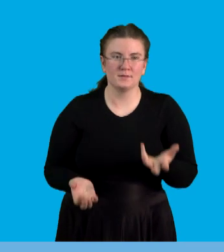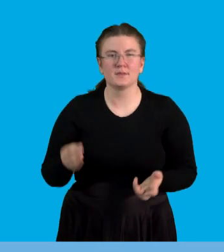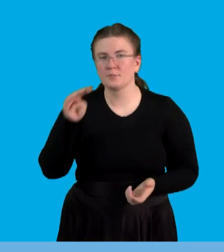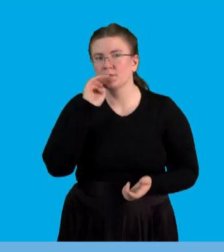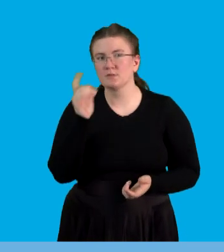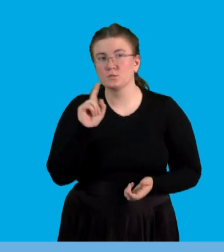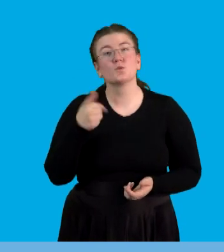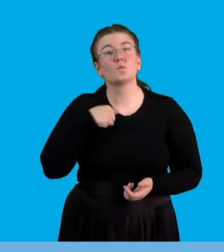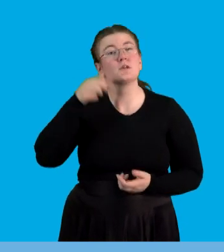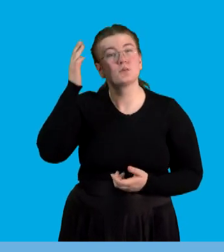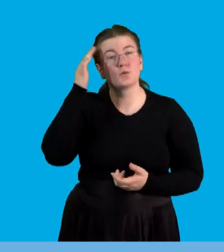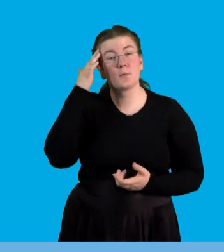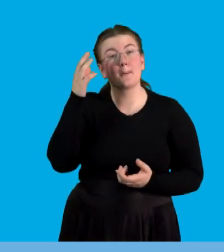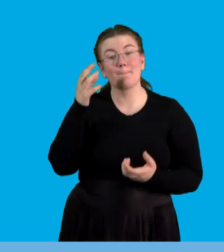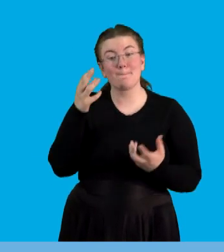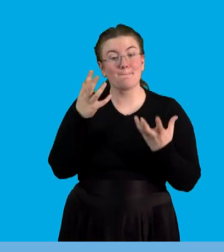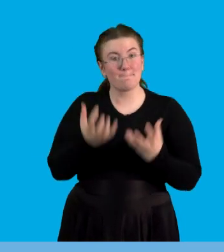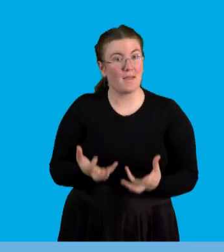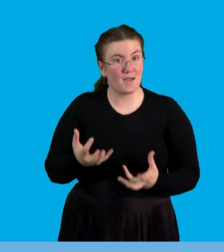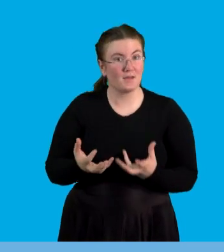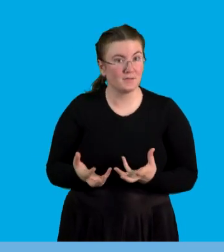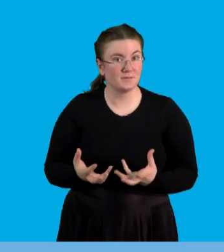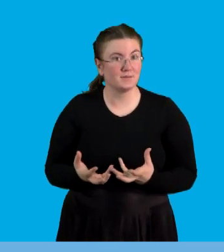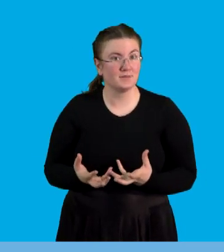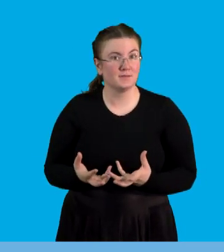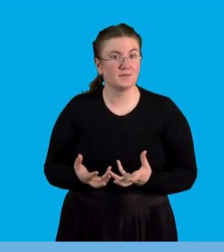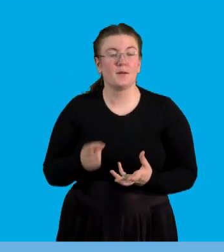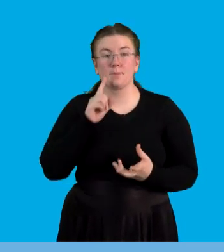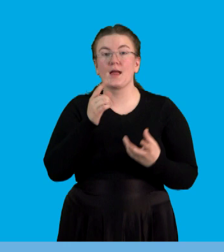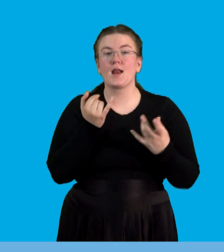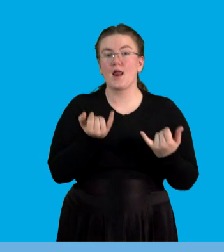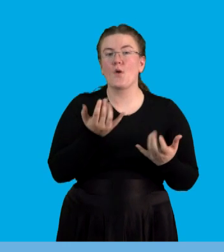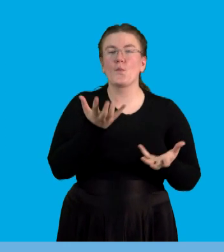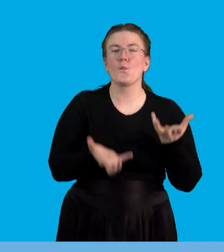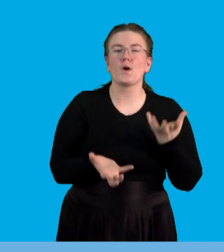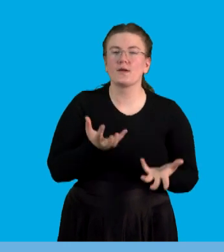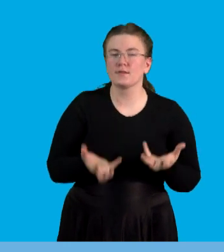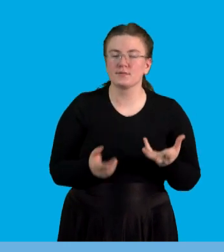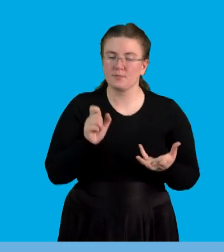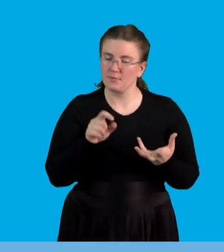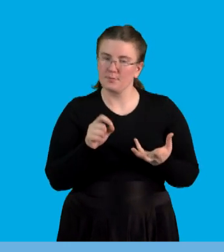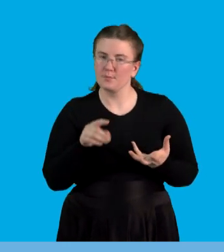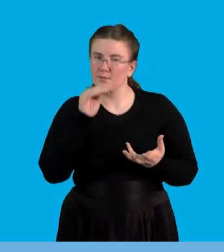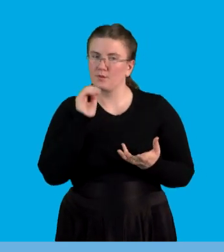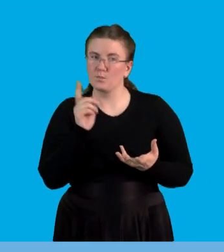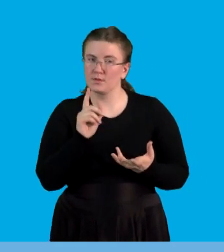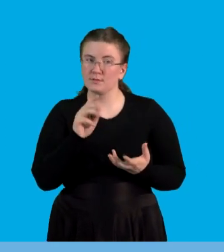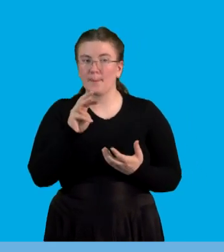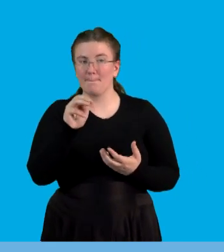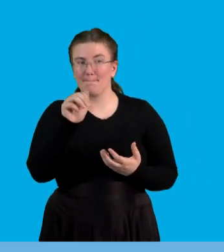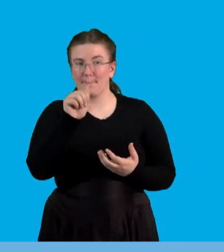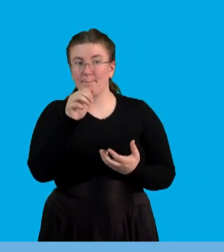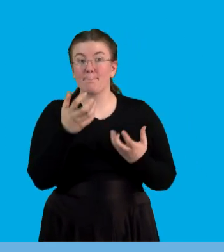we do know that mass is the amount of matter making up a substance or making up a body. Now with the weight is